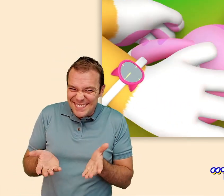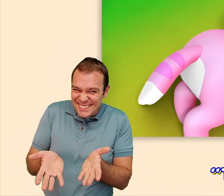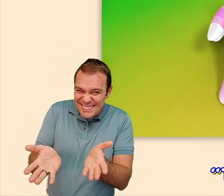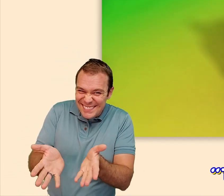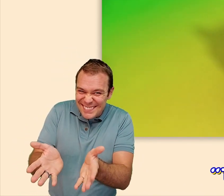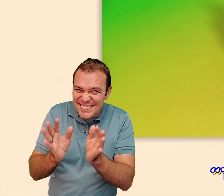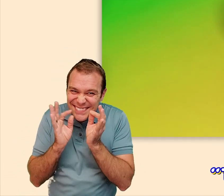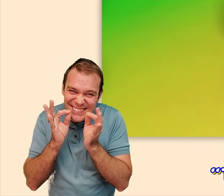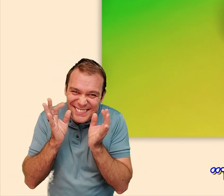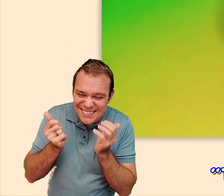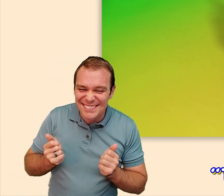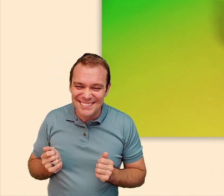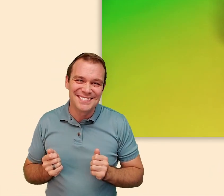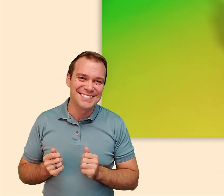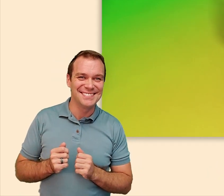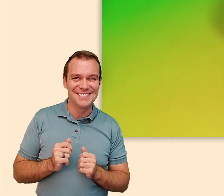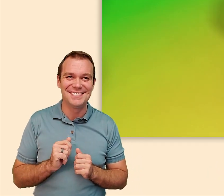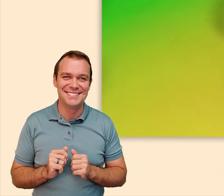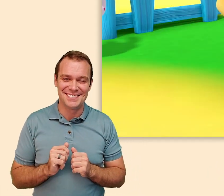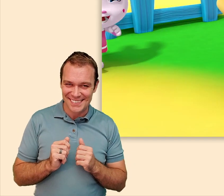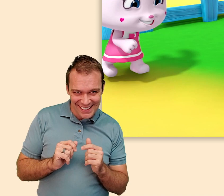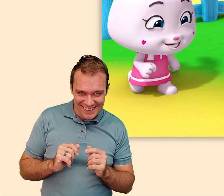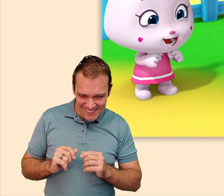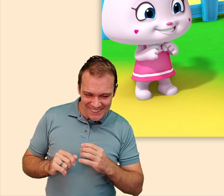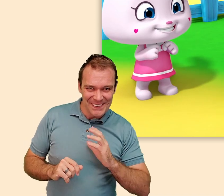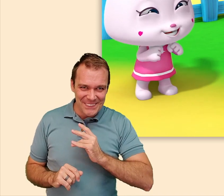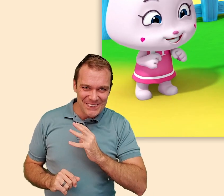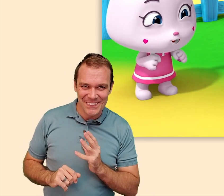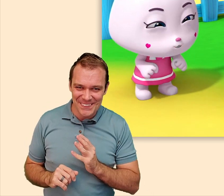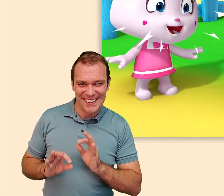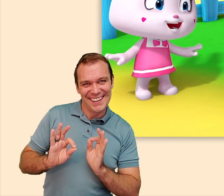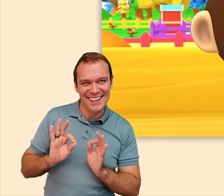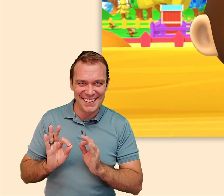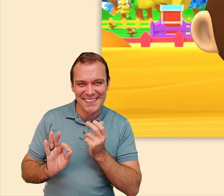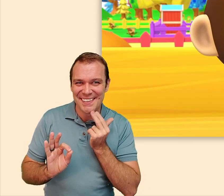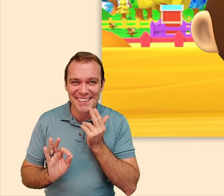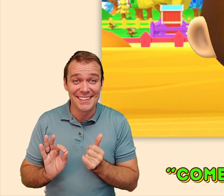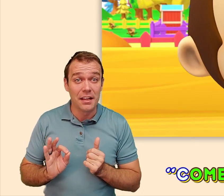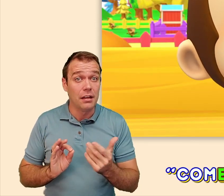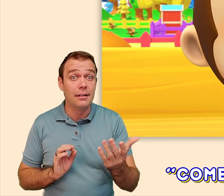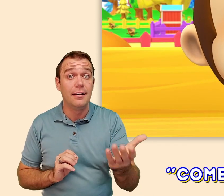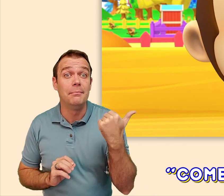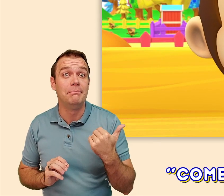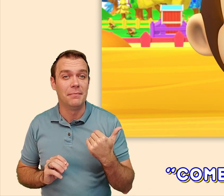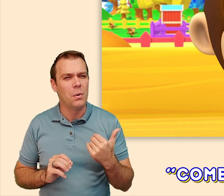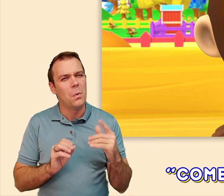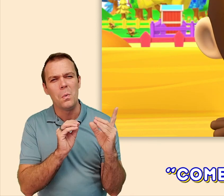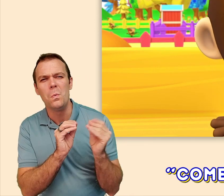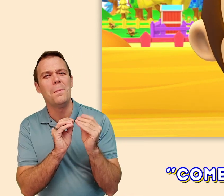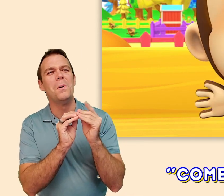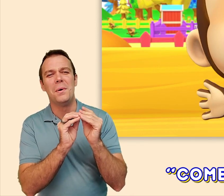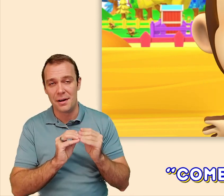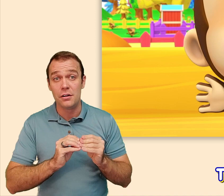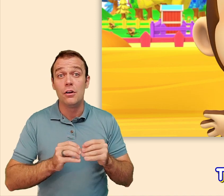There you go, little one. I like little ones. Come on, gang, one